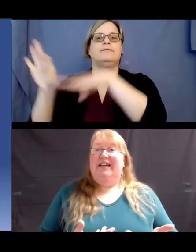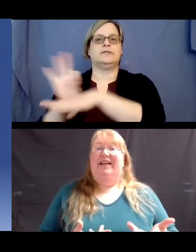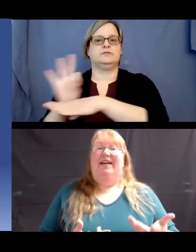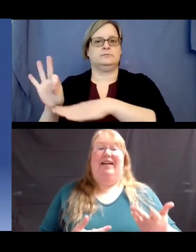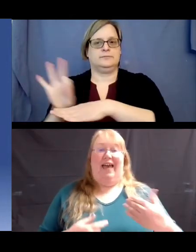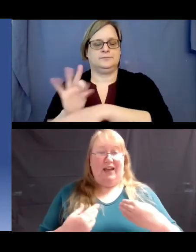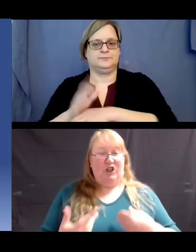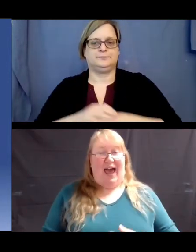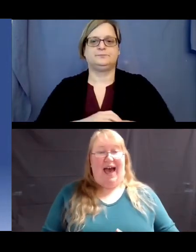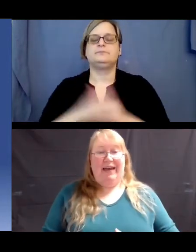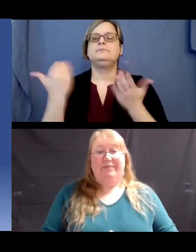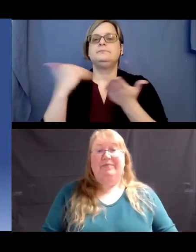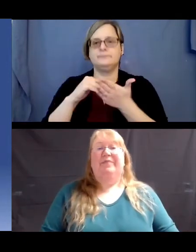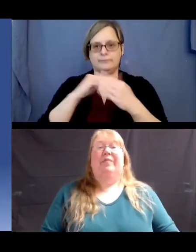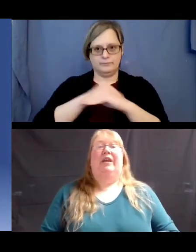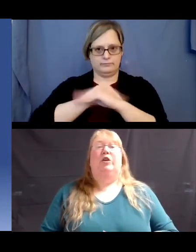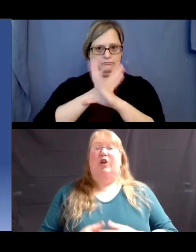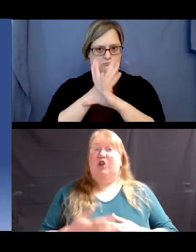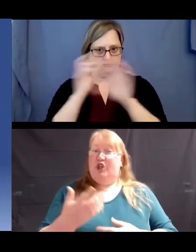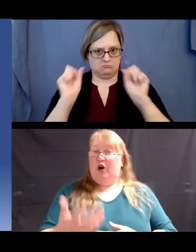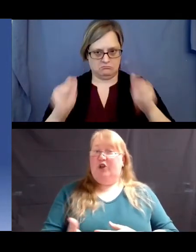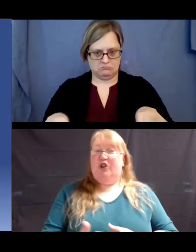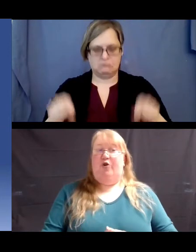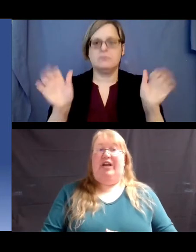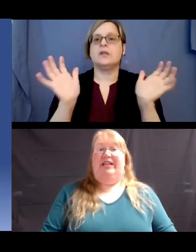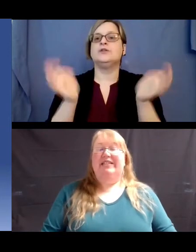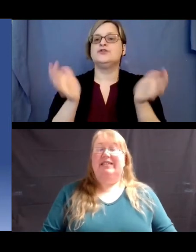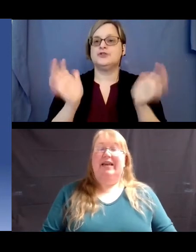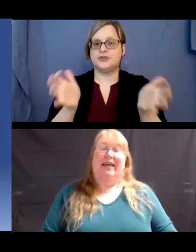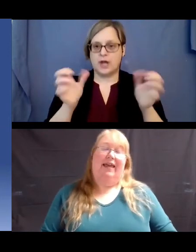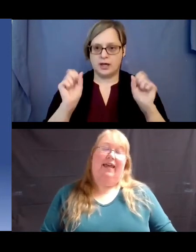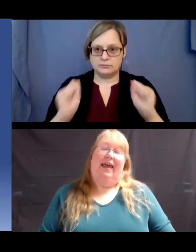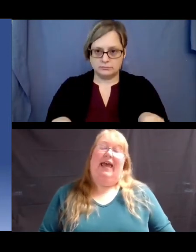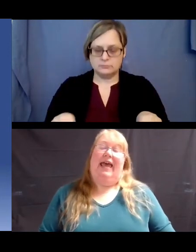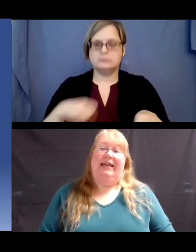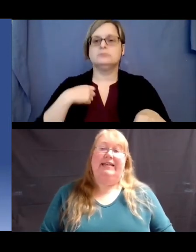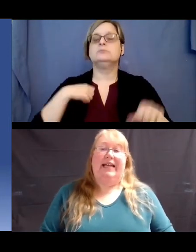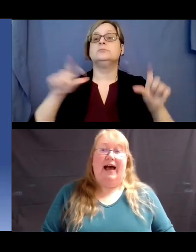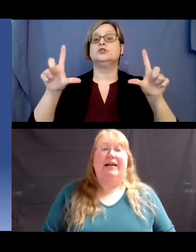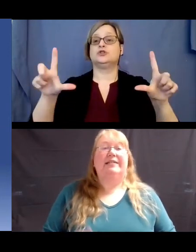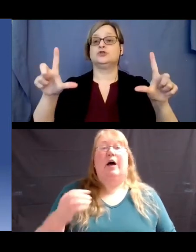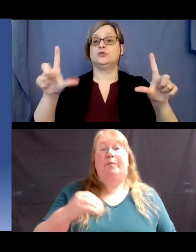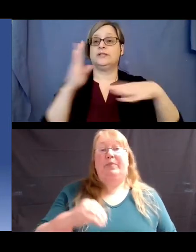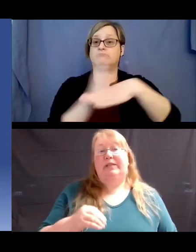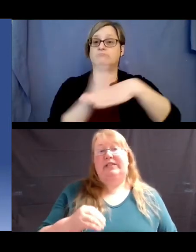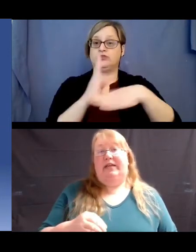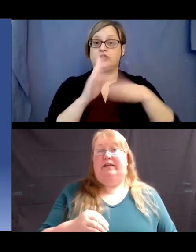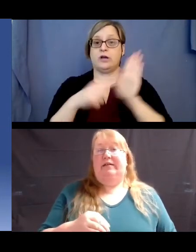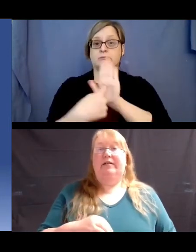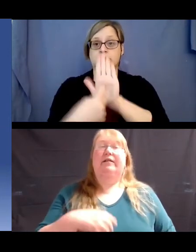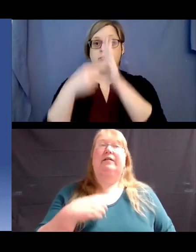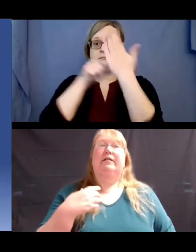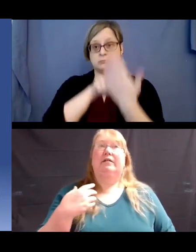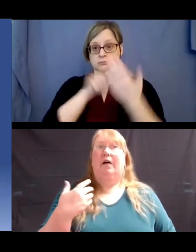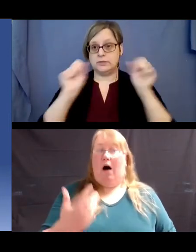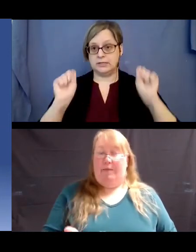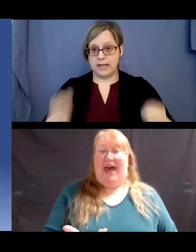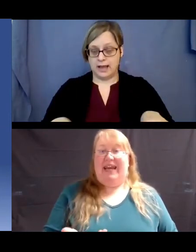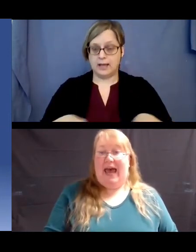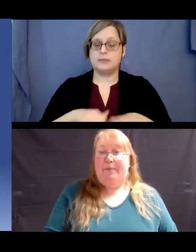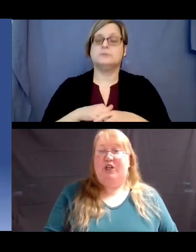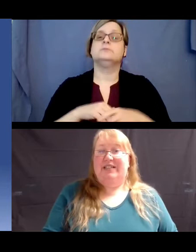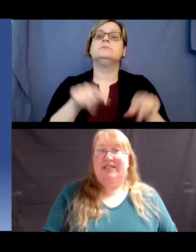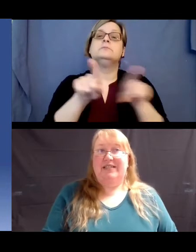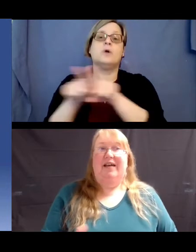conferencing and chat. You can share screens, and it has a built-in